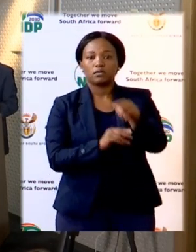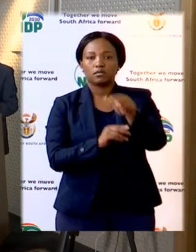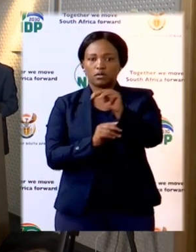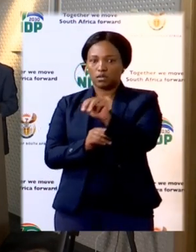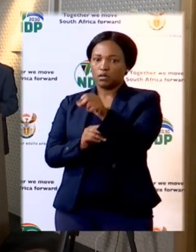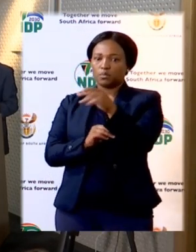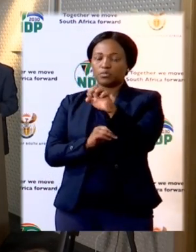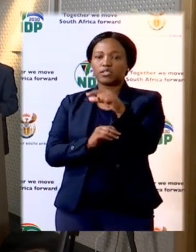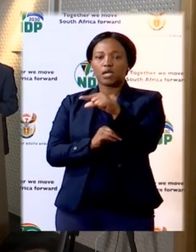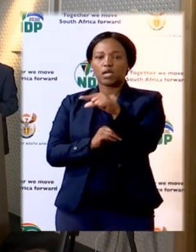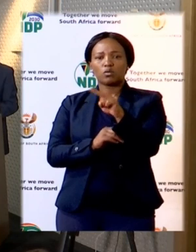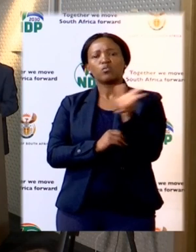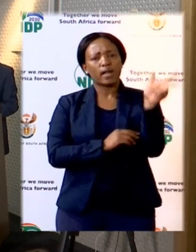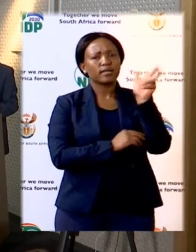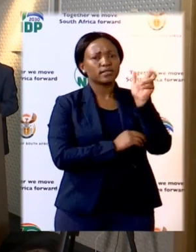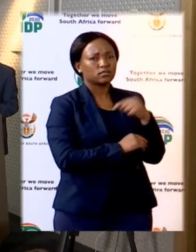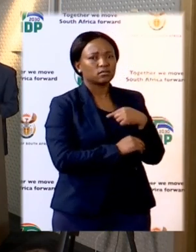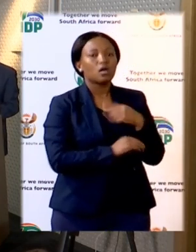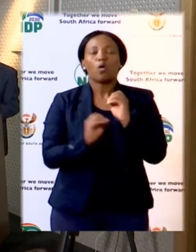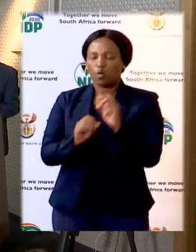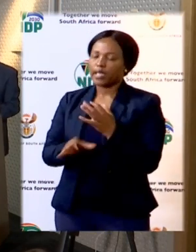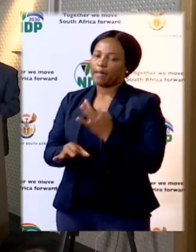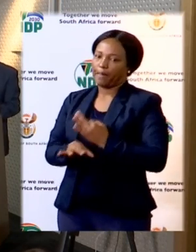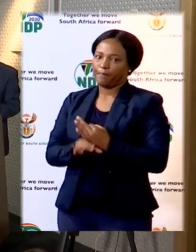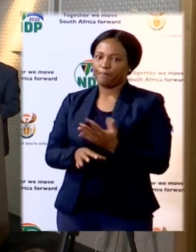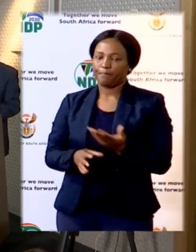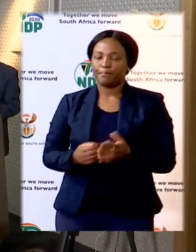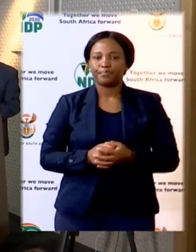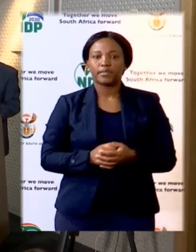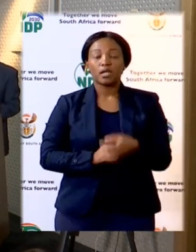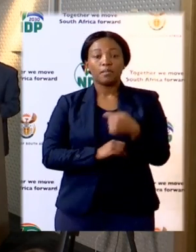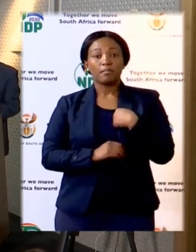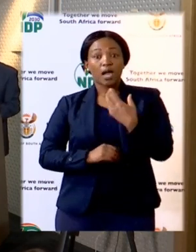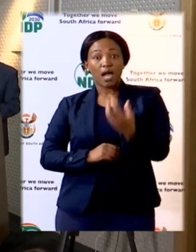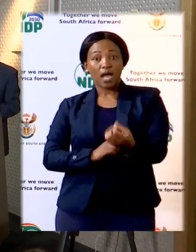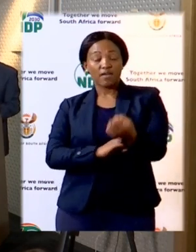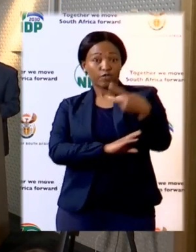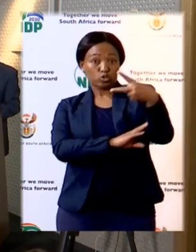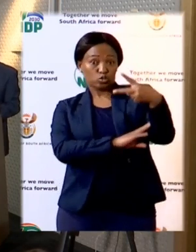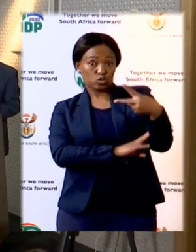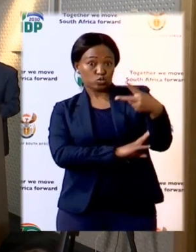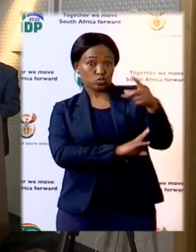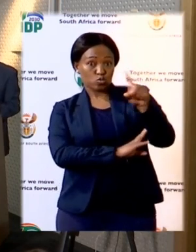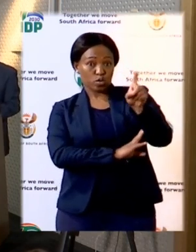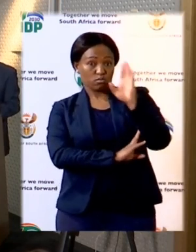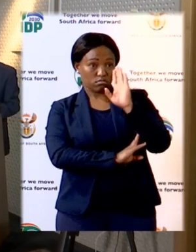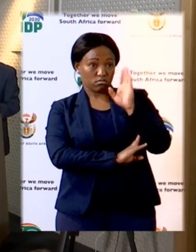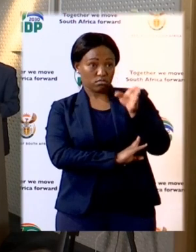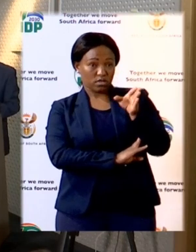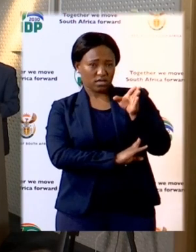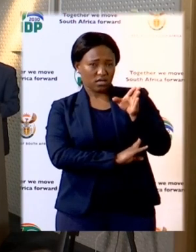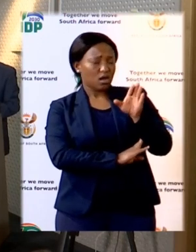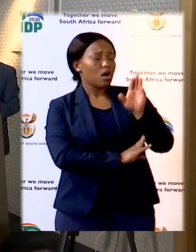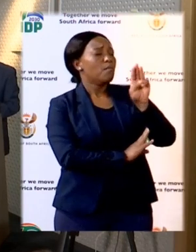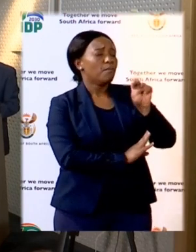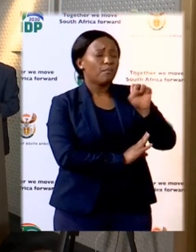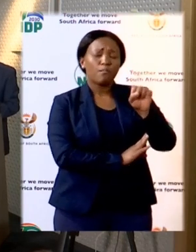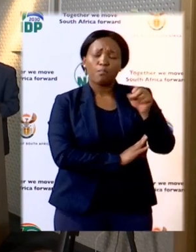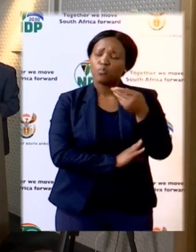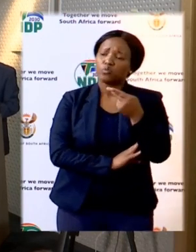Mshengu, we're listening. All right, but anyway, I've got 2 questions. One to the Minister of Labour.